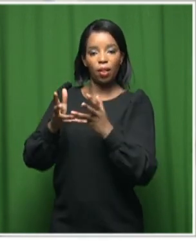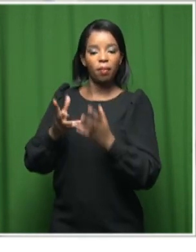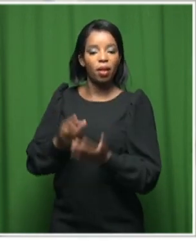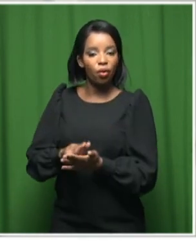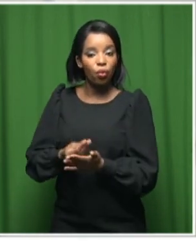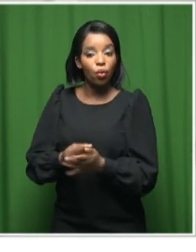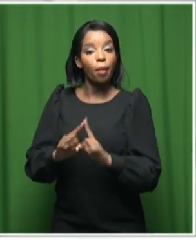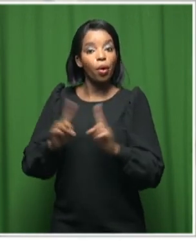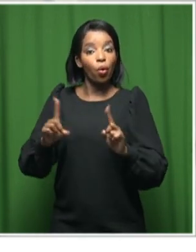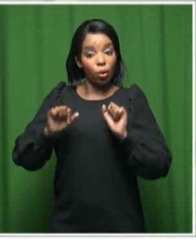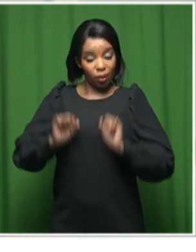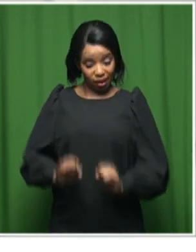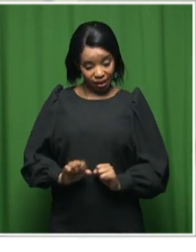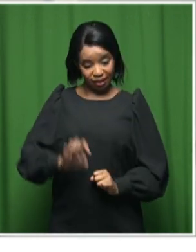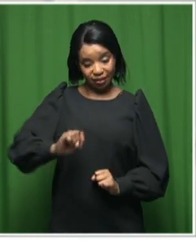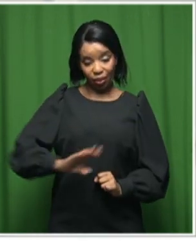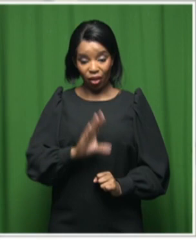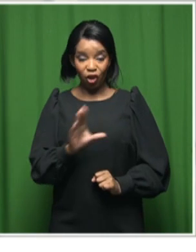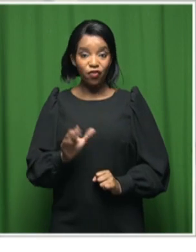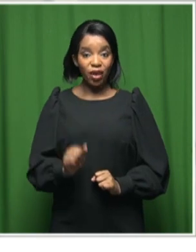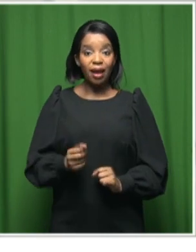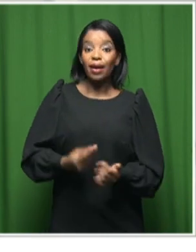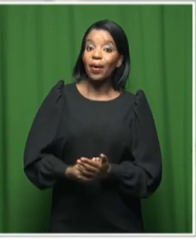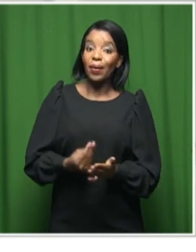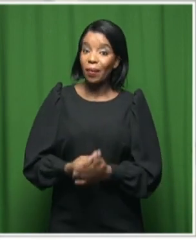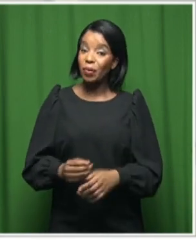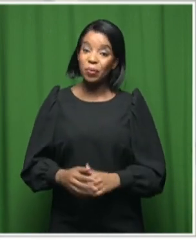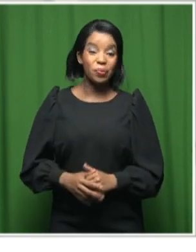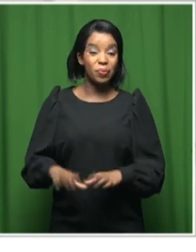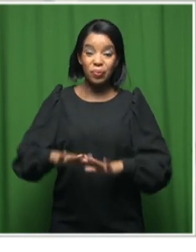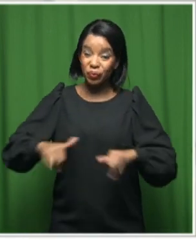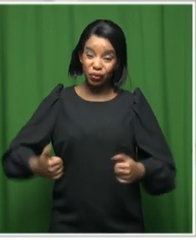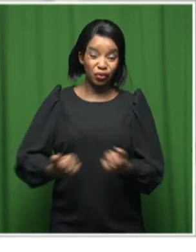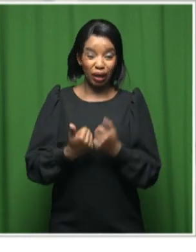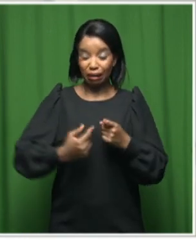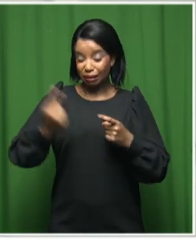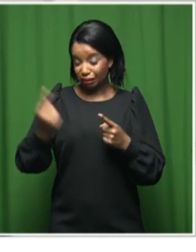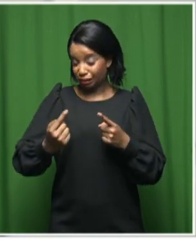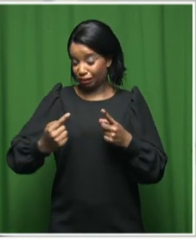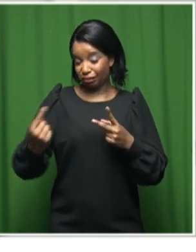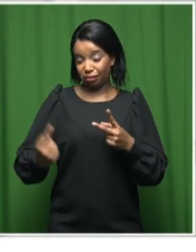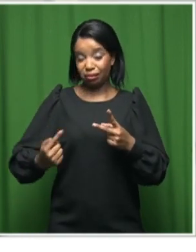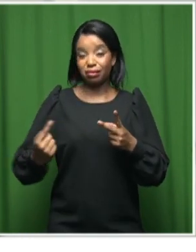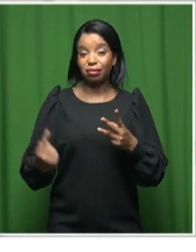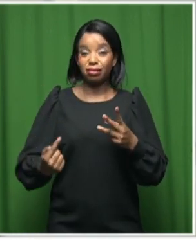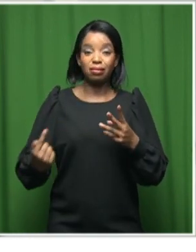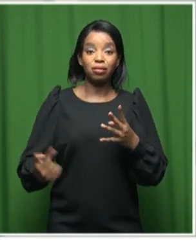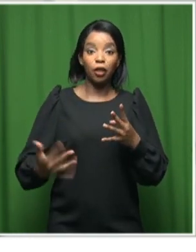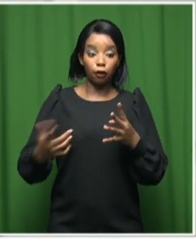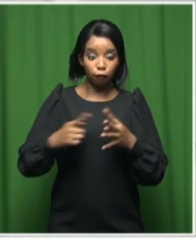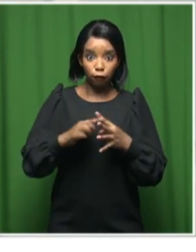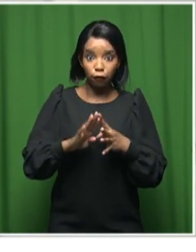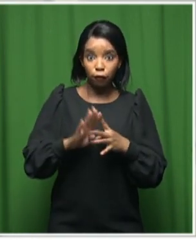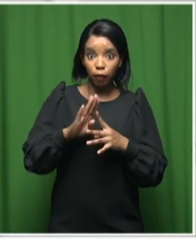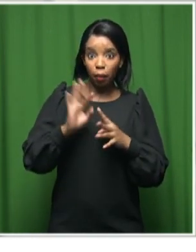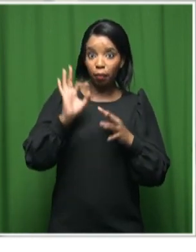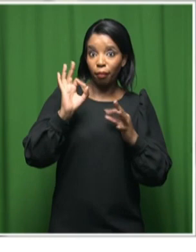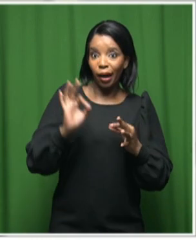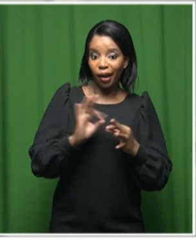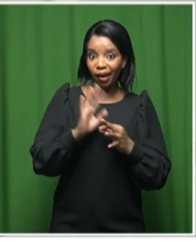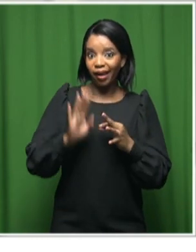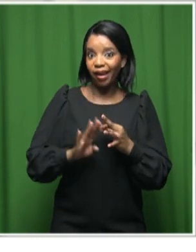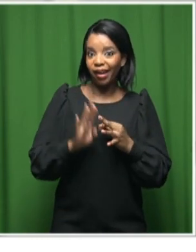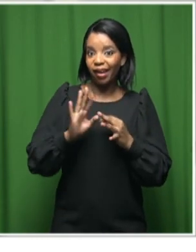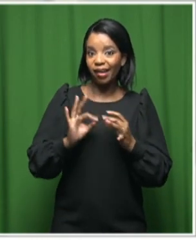still faces many challenges. If we can improve on efficiencies, not only in government,